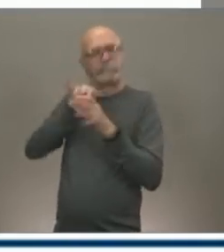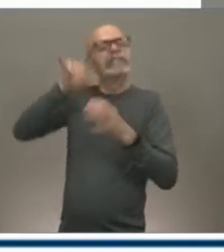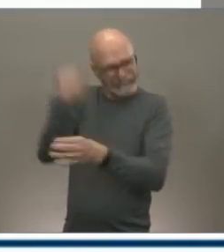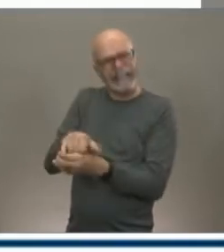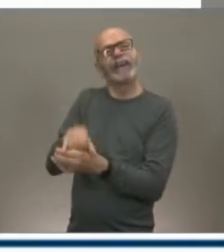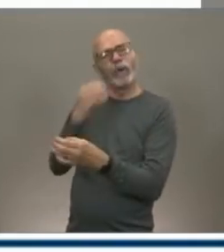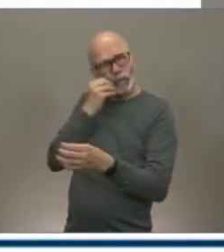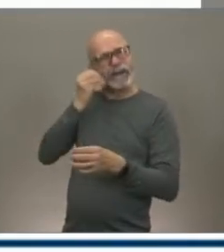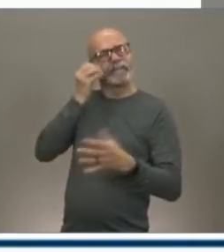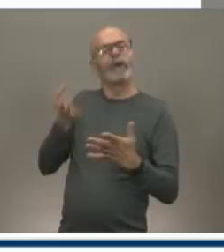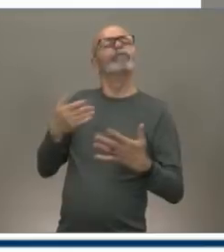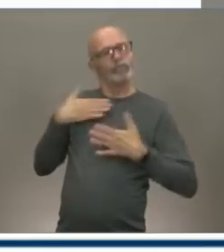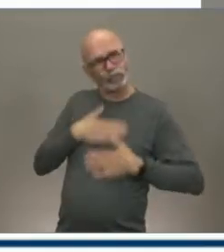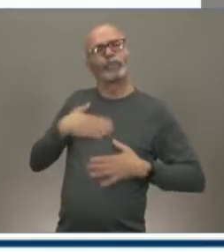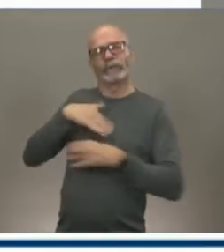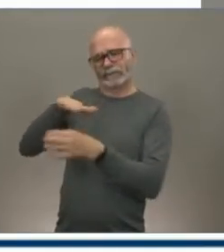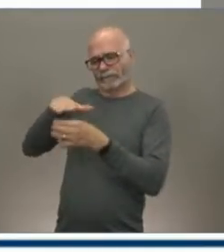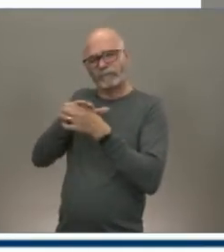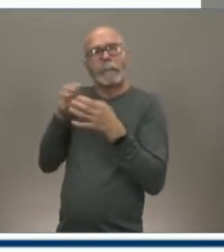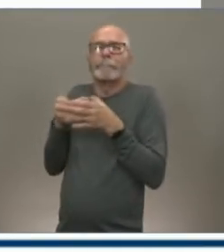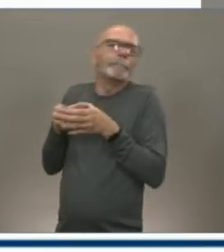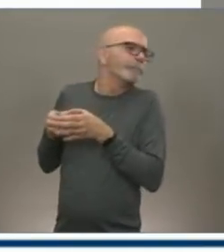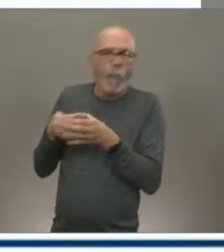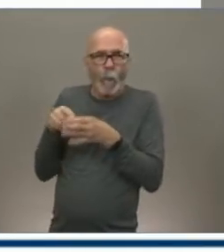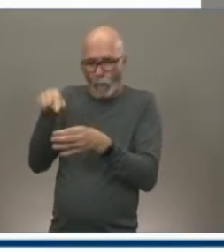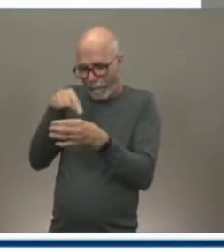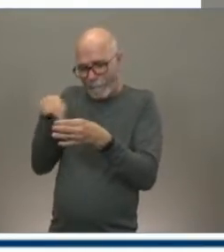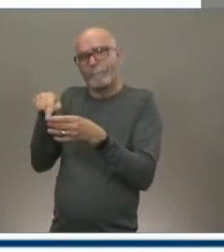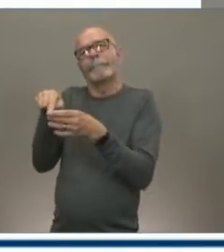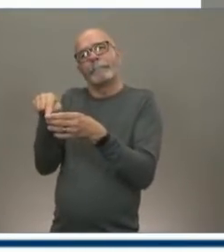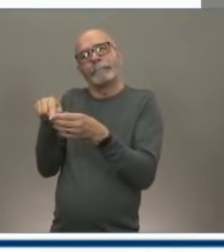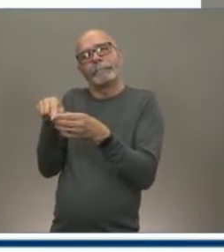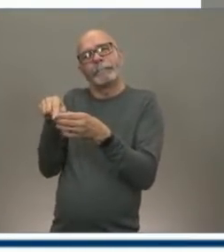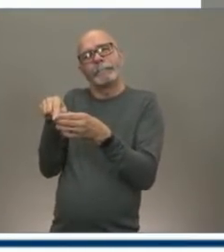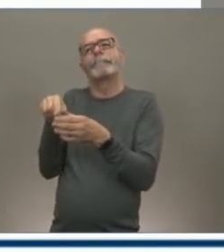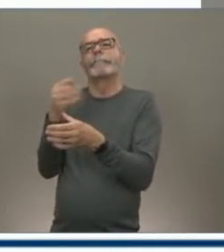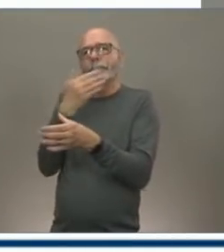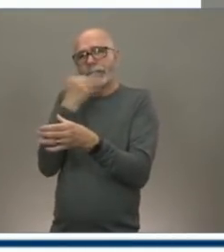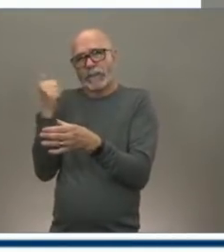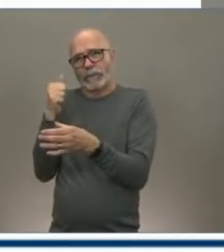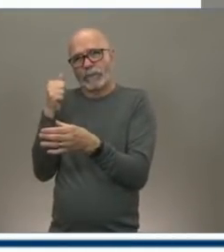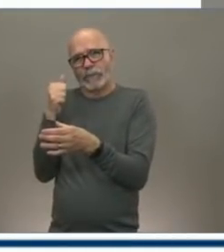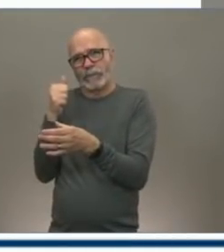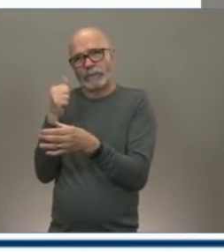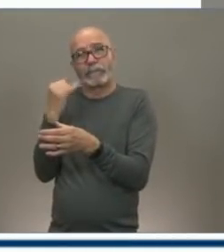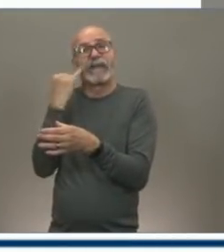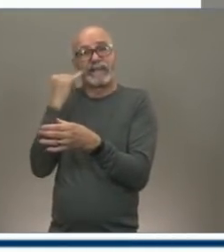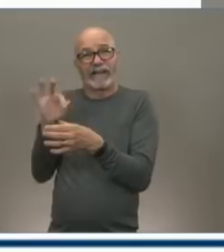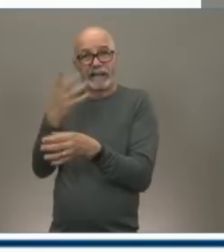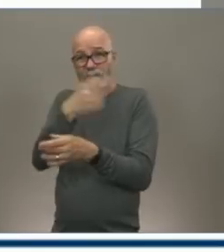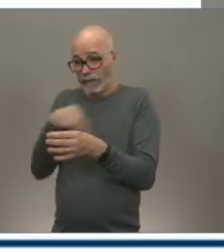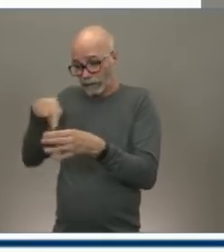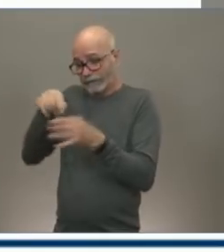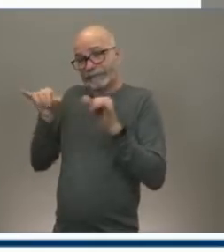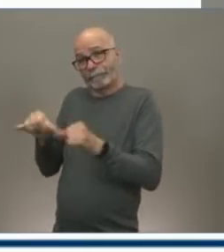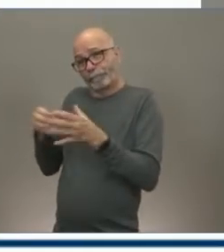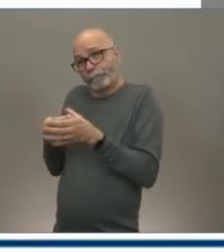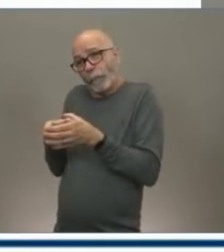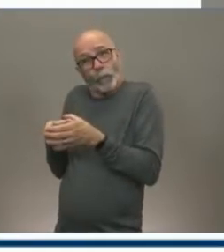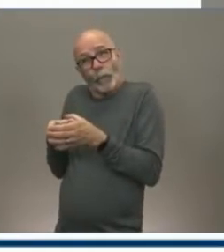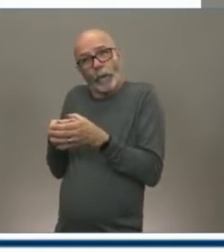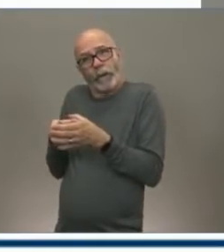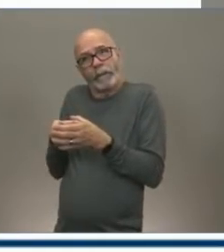focusing on small gatherings, small numbers, making sure if you are getting together, try to do it as much as possible with